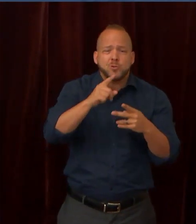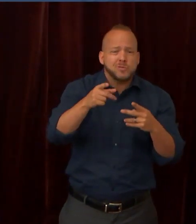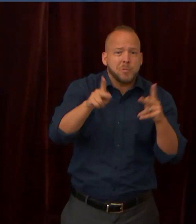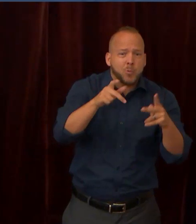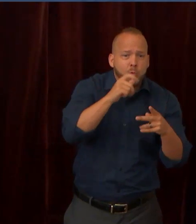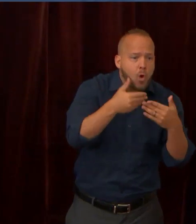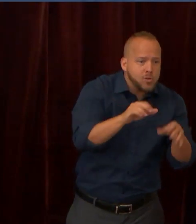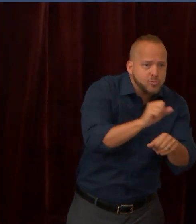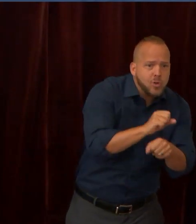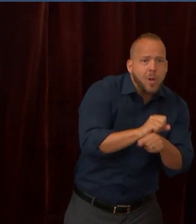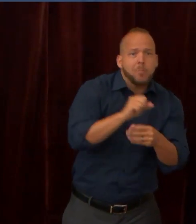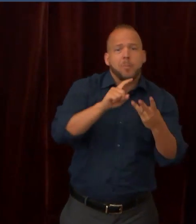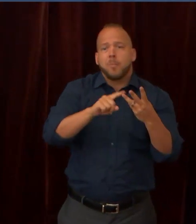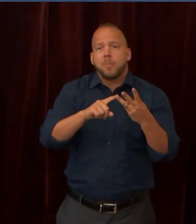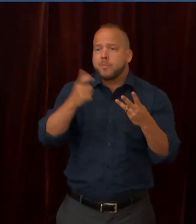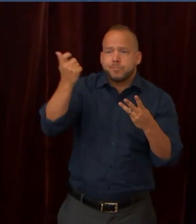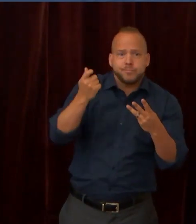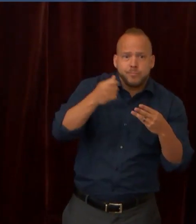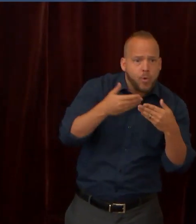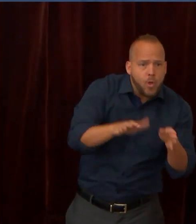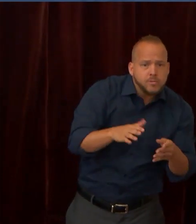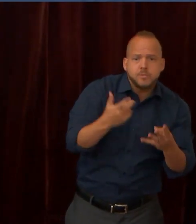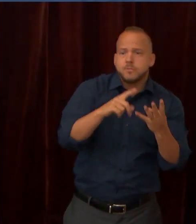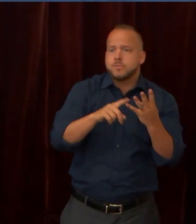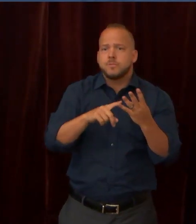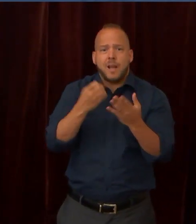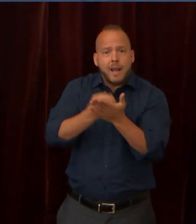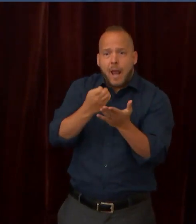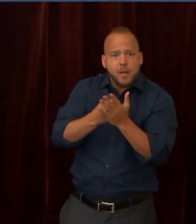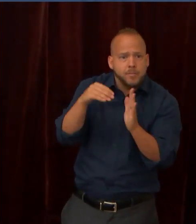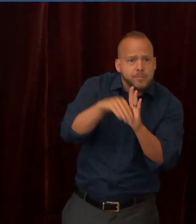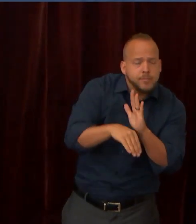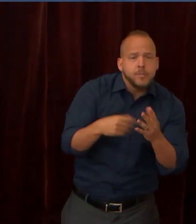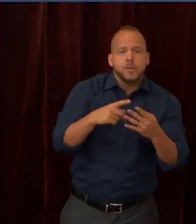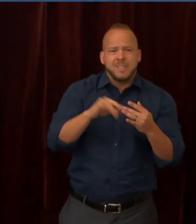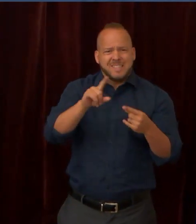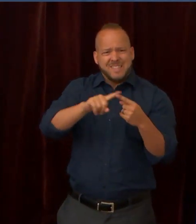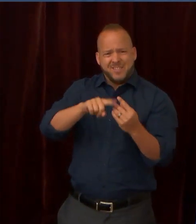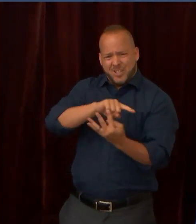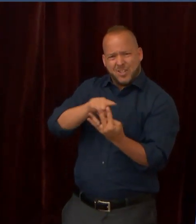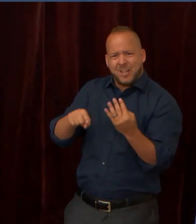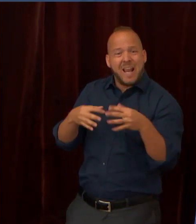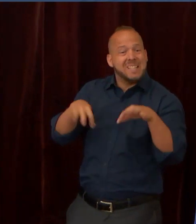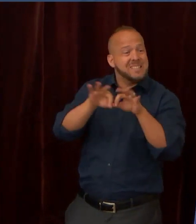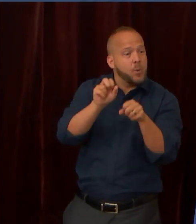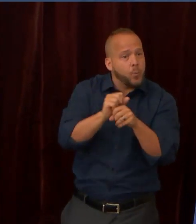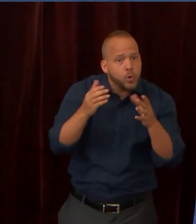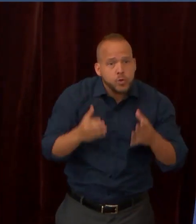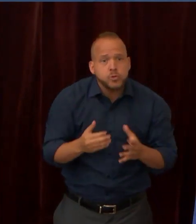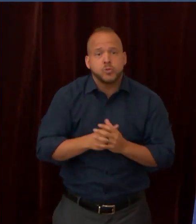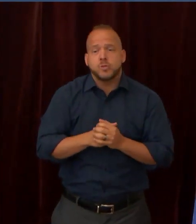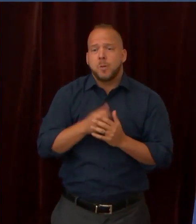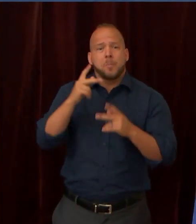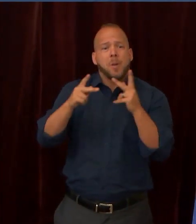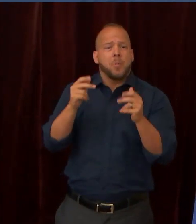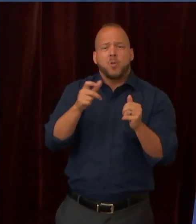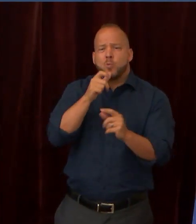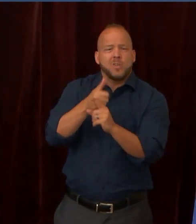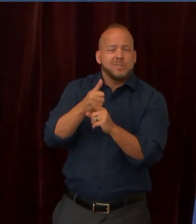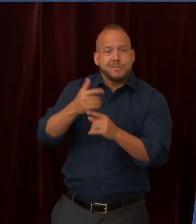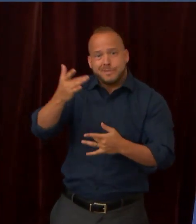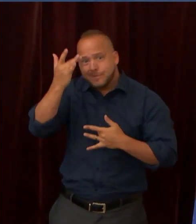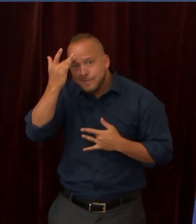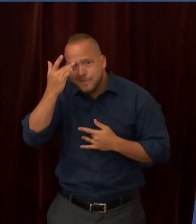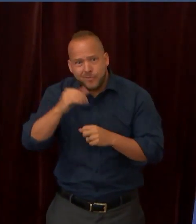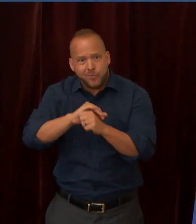frontline essential workers, and those directly infected with COVID, as well as, of course, the governor and his team and